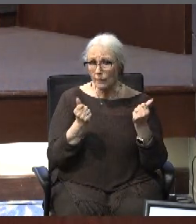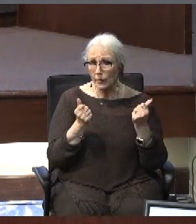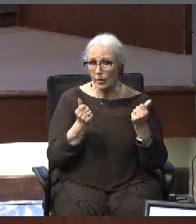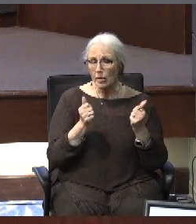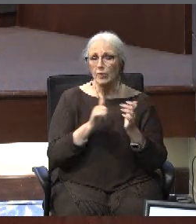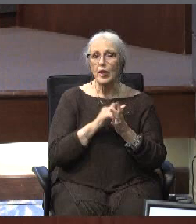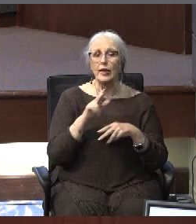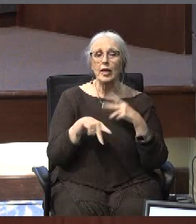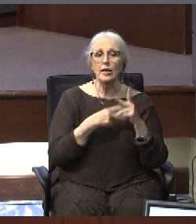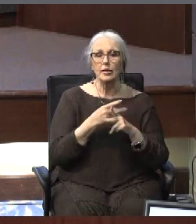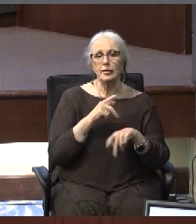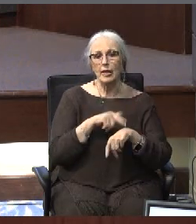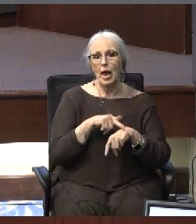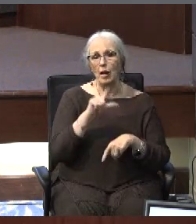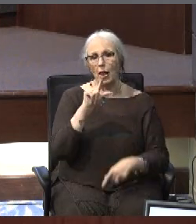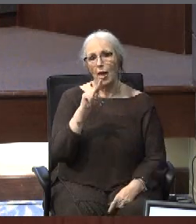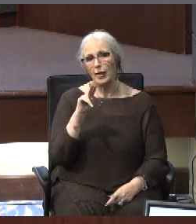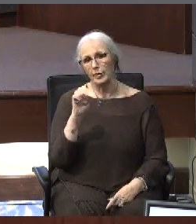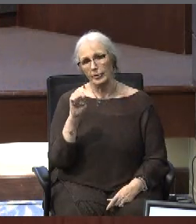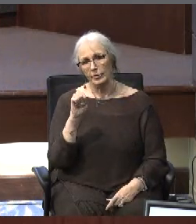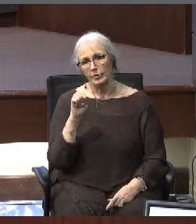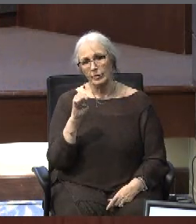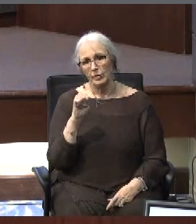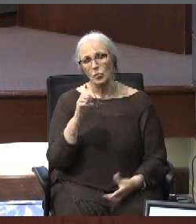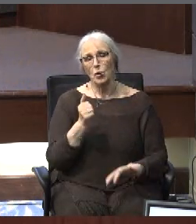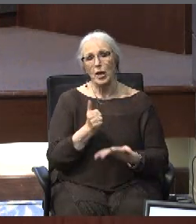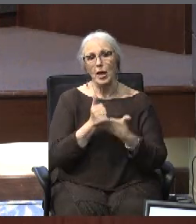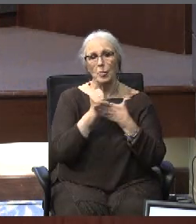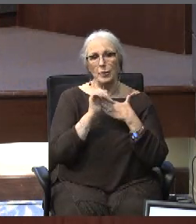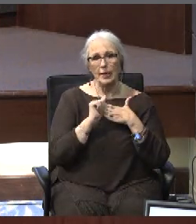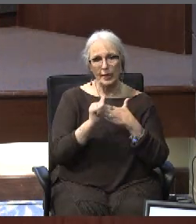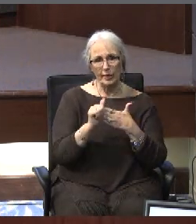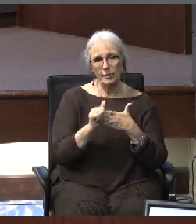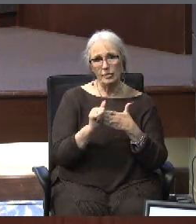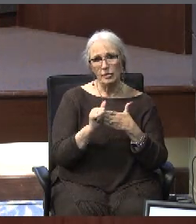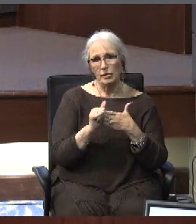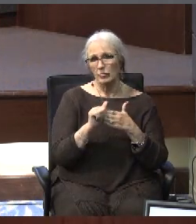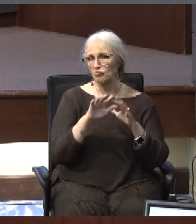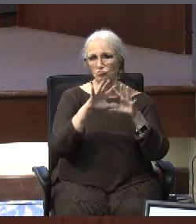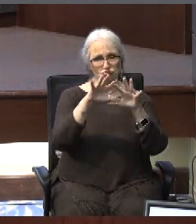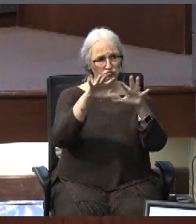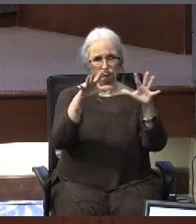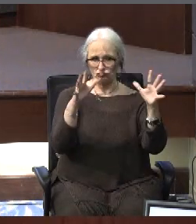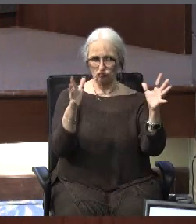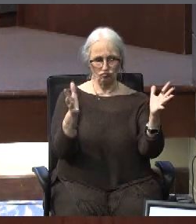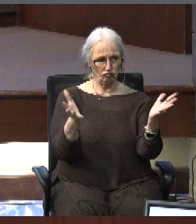that kind of timeline, I think, would help guide the overall